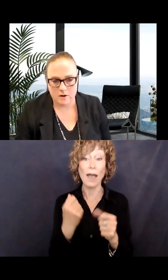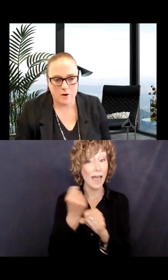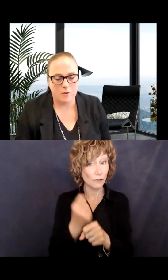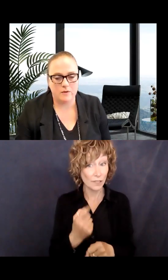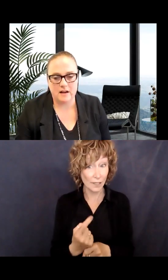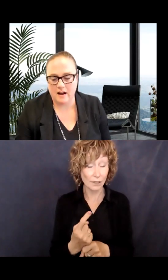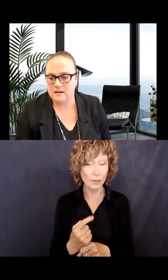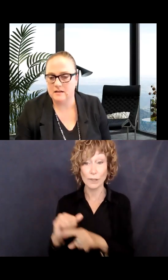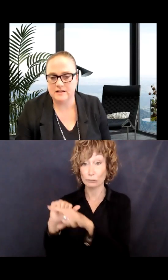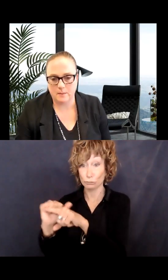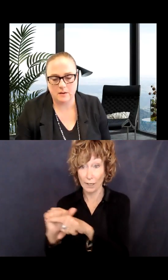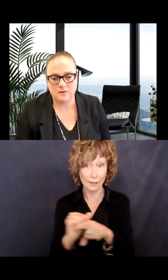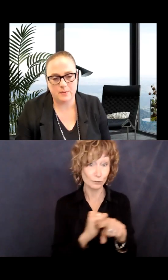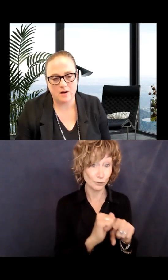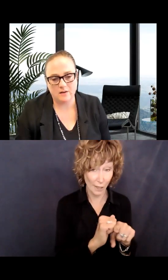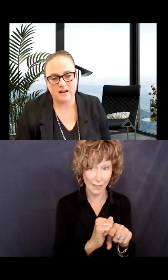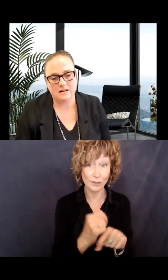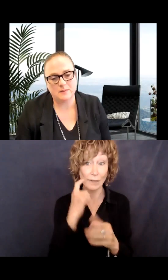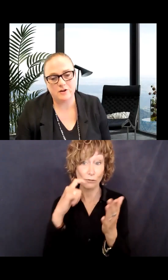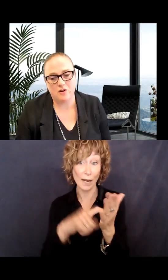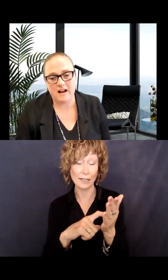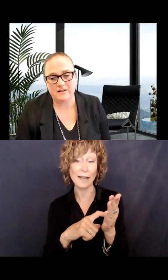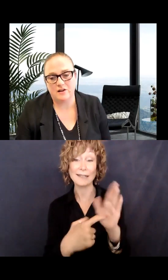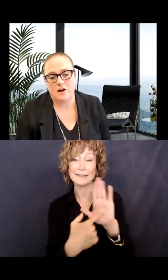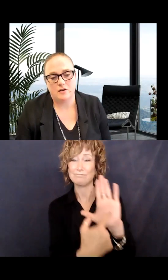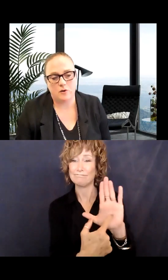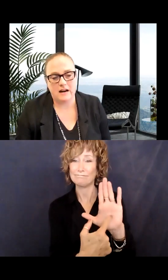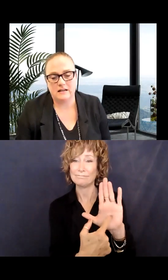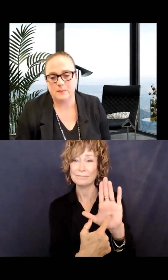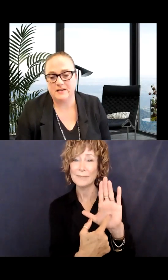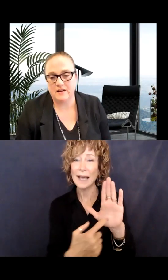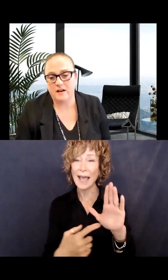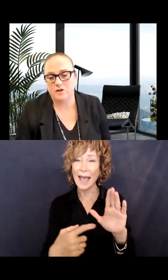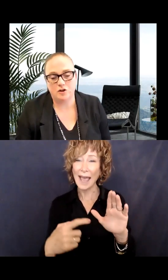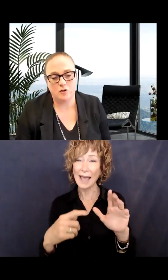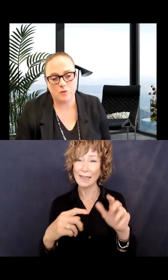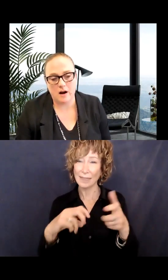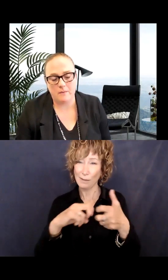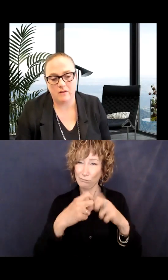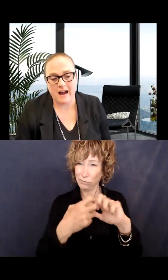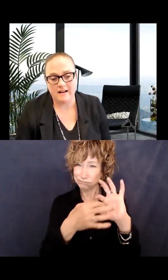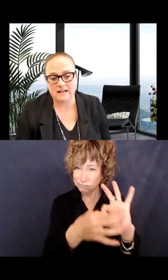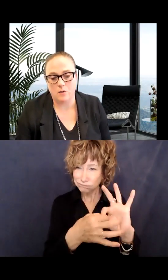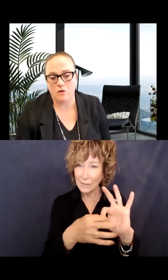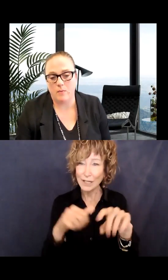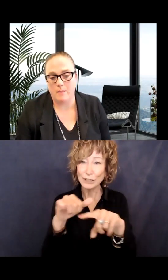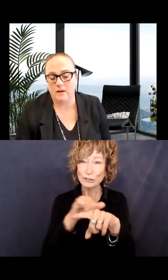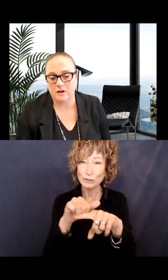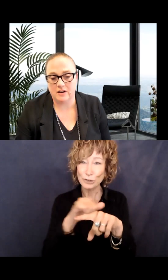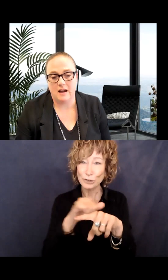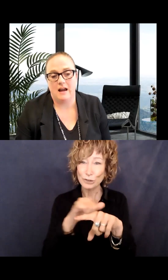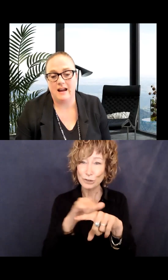all know the signs and the symptoms, but also they get specialized training specific to the Latinx